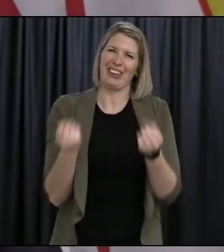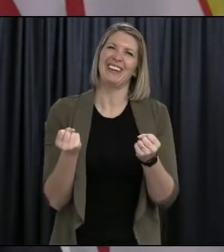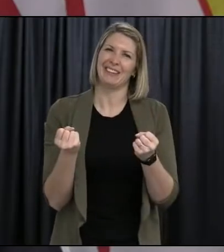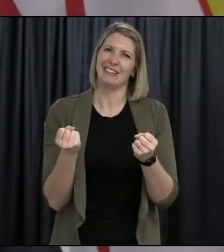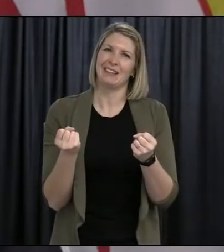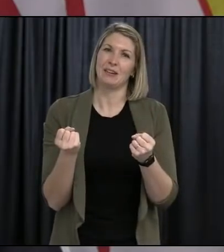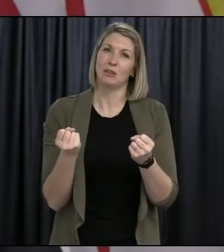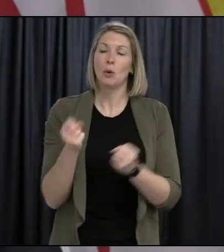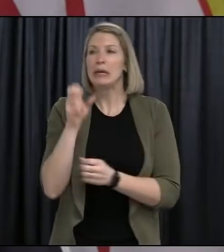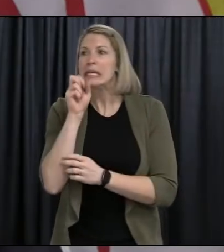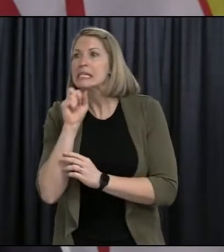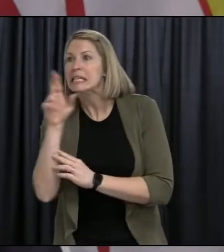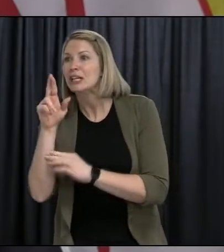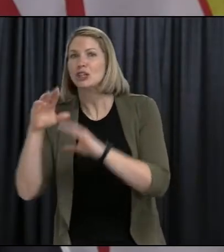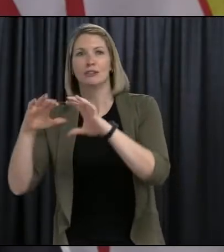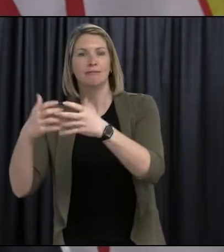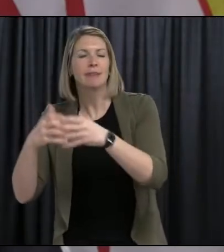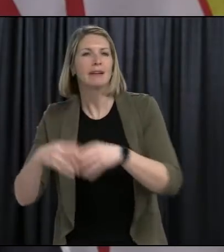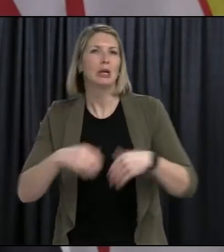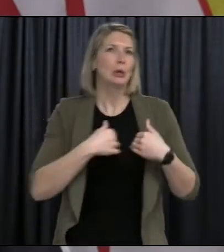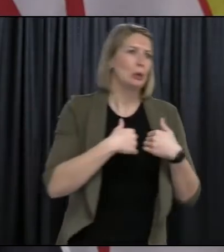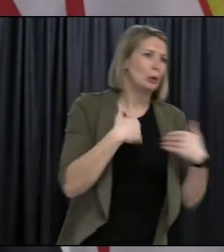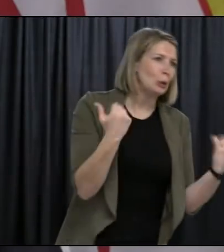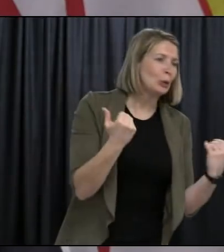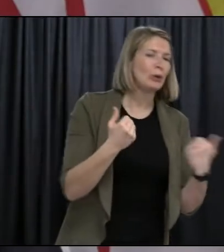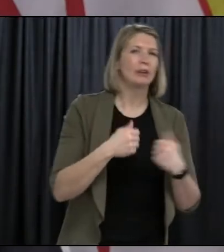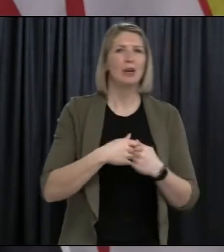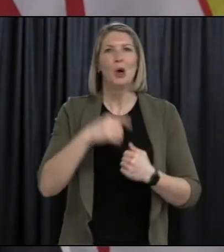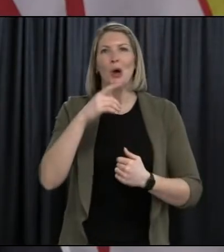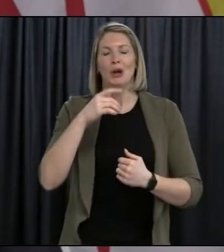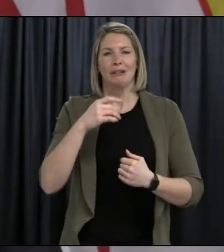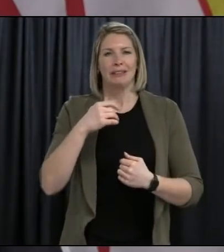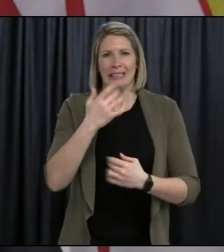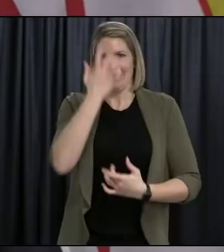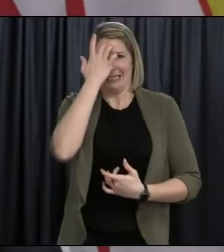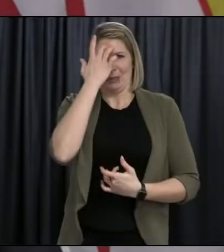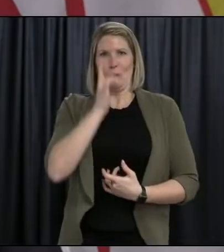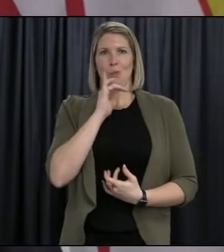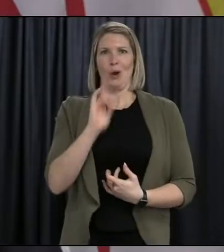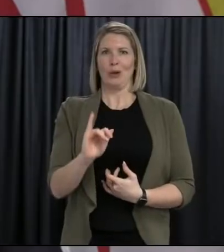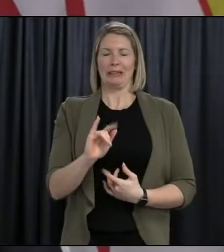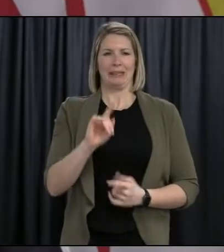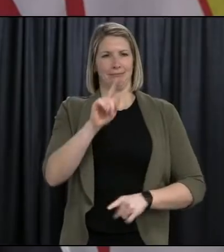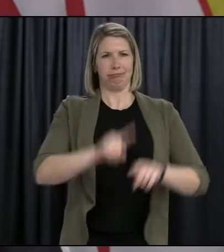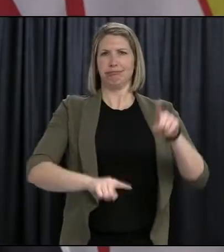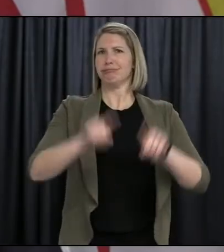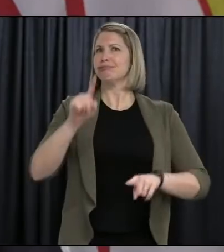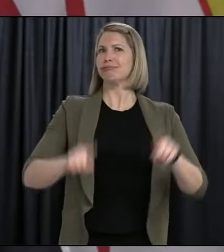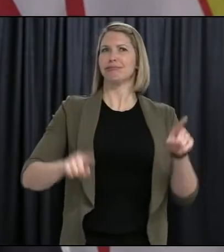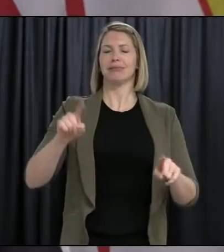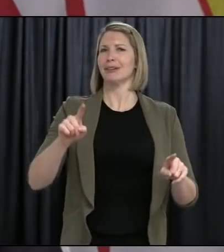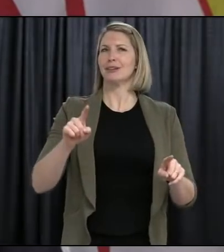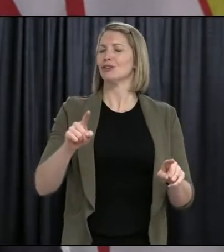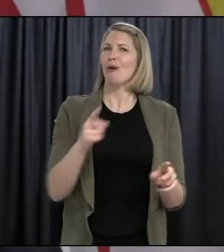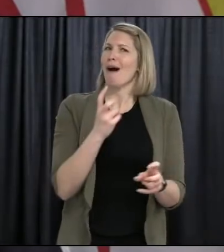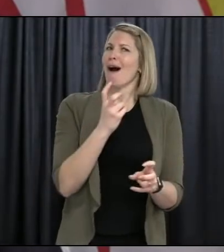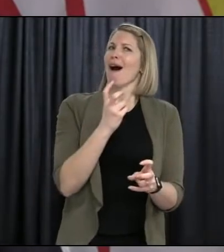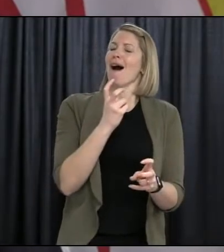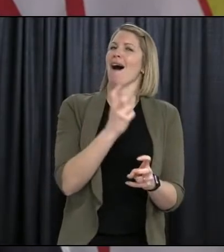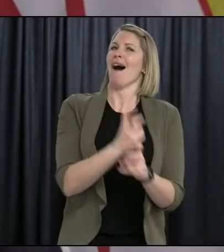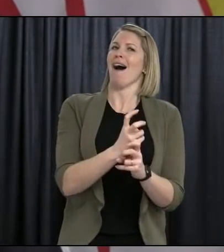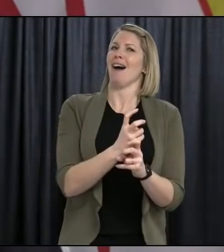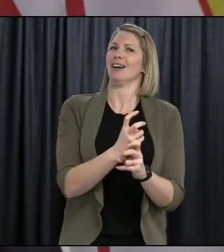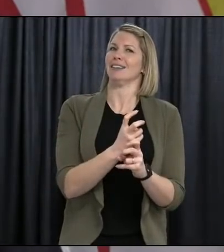So, it's a variable, recovery is variable depending on the person really, but from a